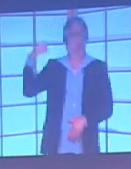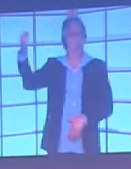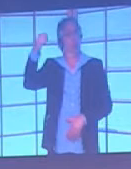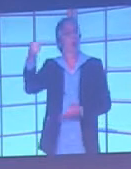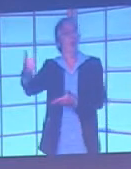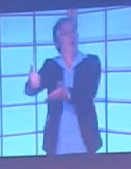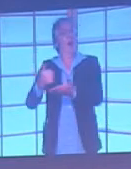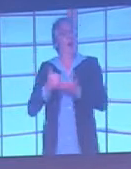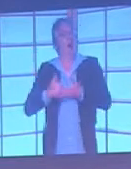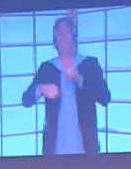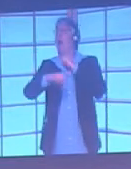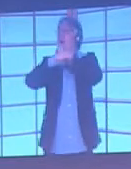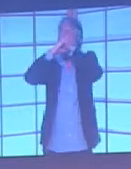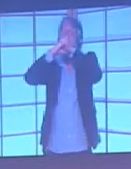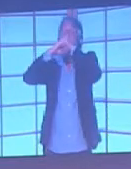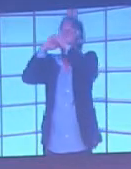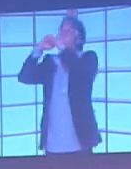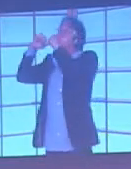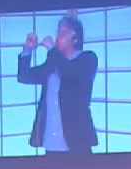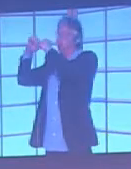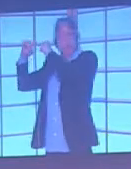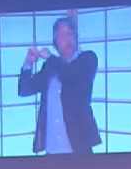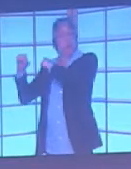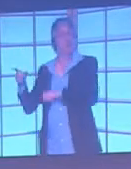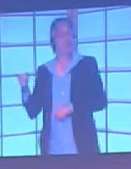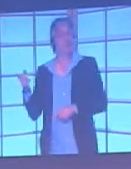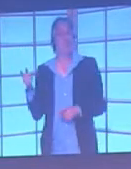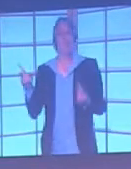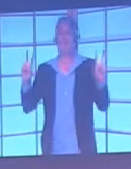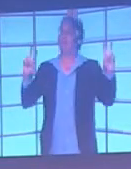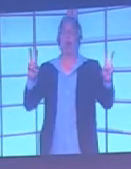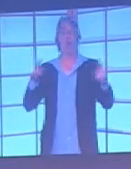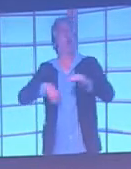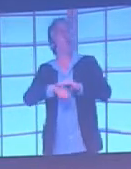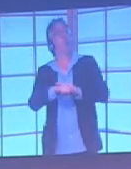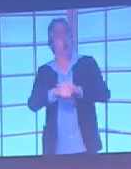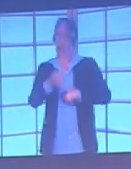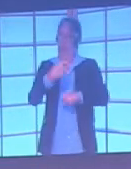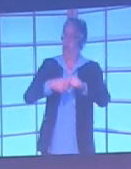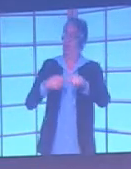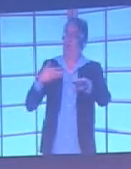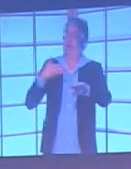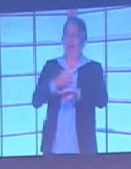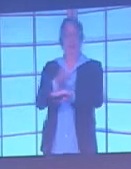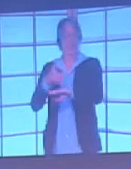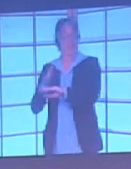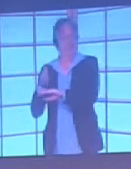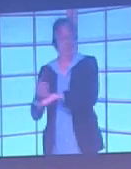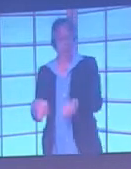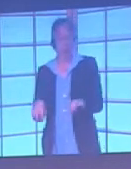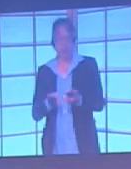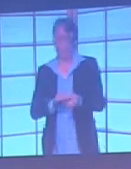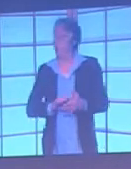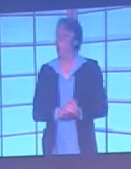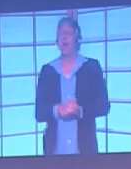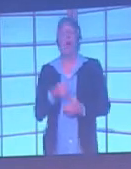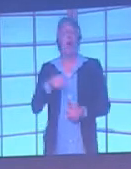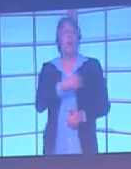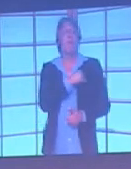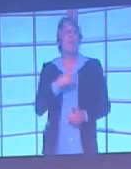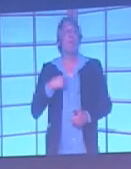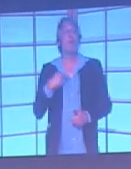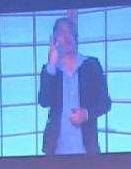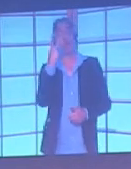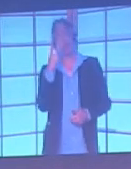spread the message of total football, total access with us. And in Poland, these included Michal Liszkiewicz and Jarosław Bieniuk, and